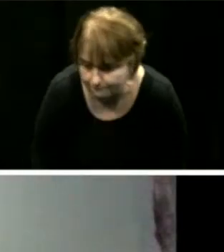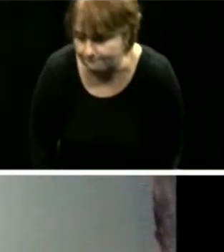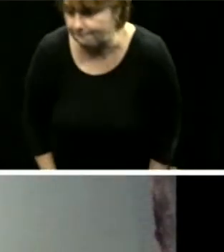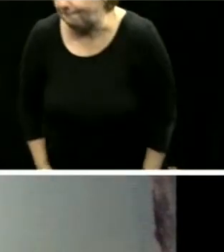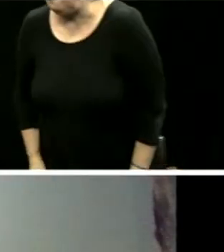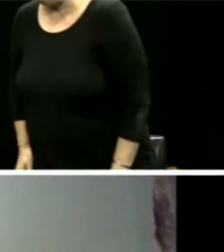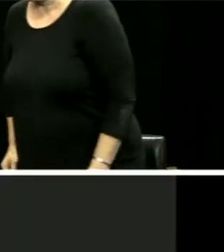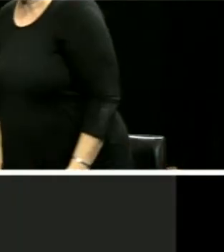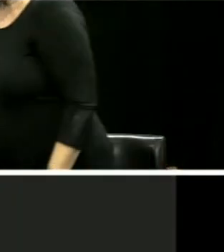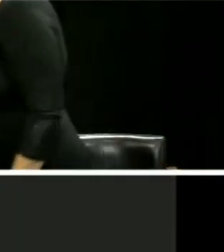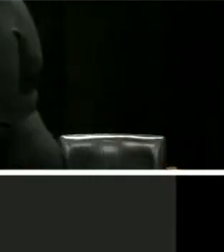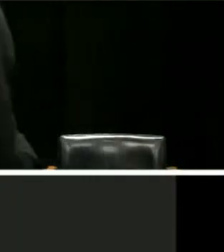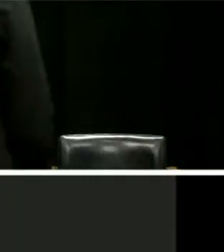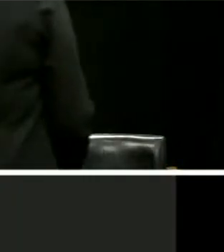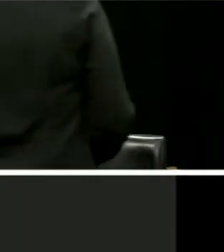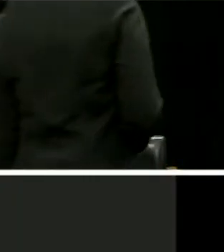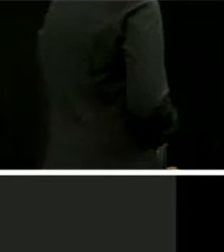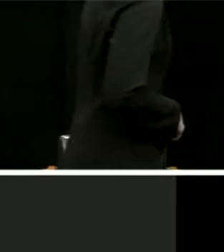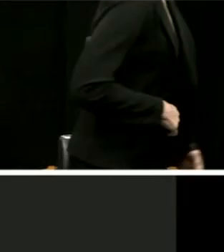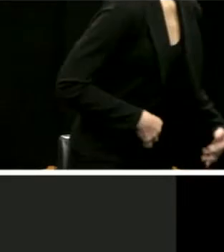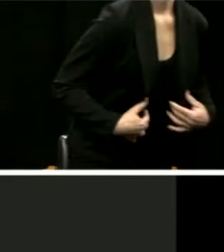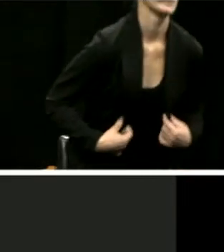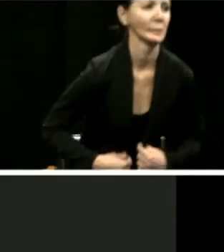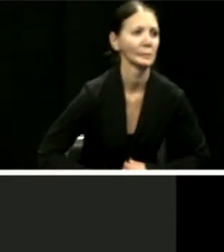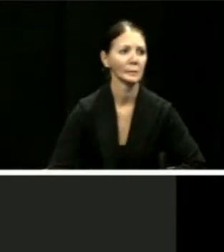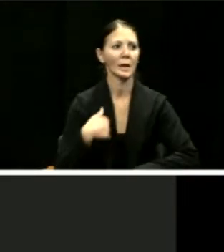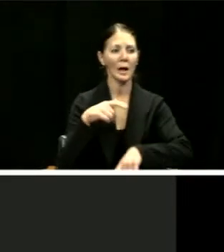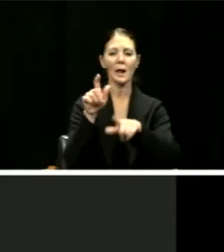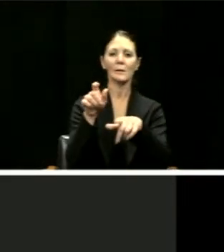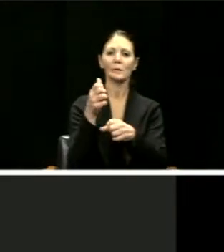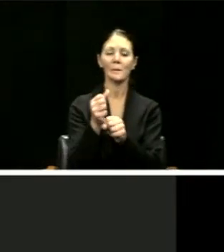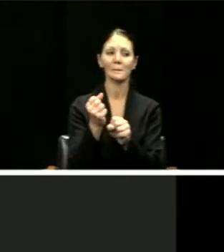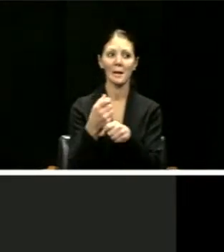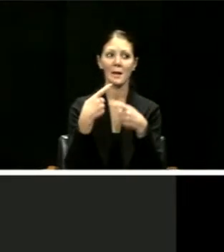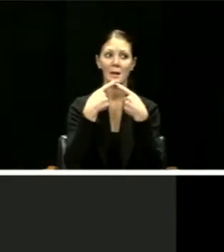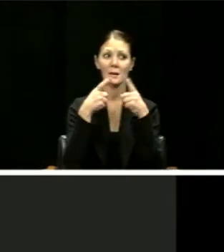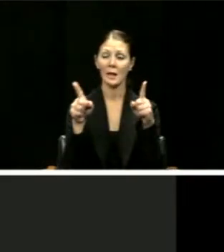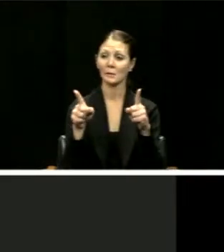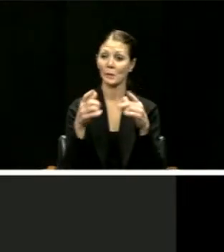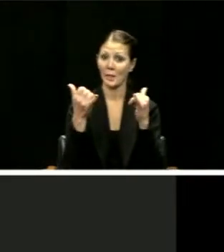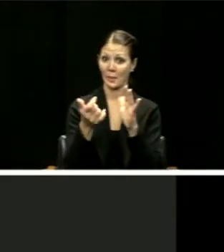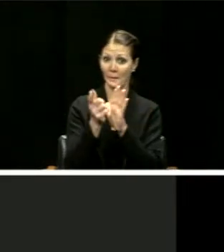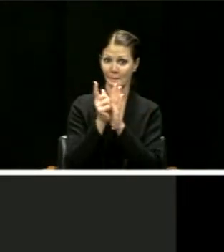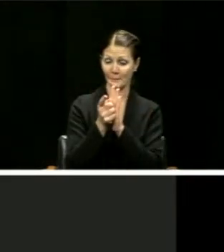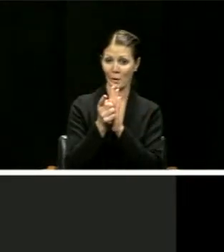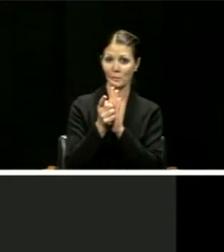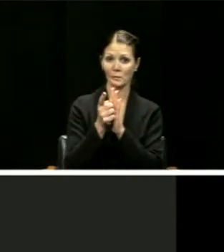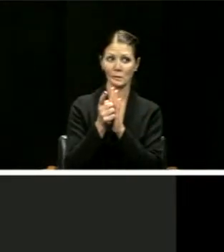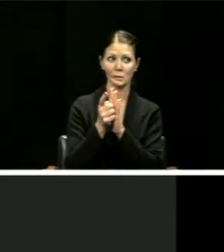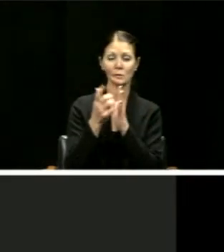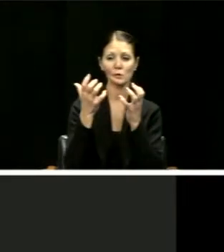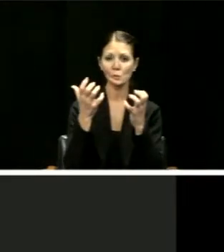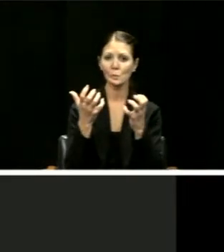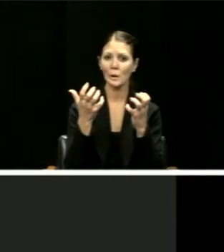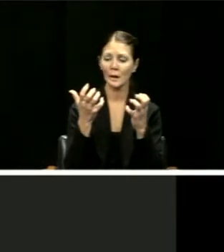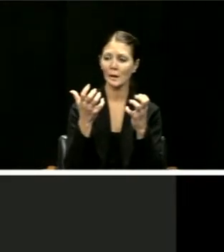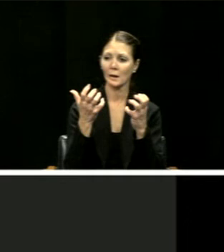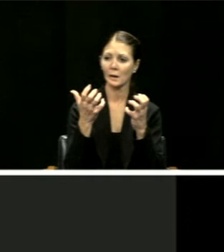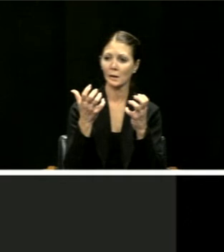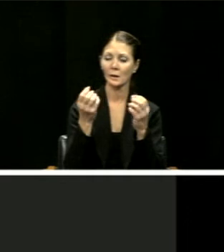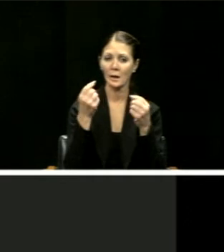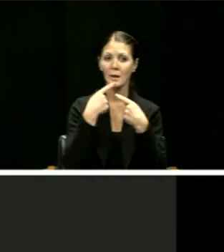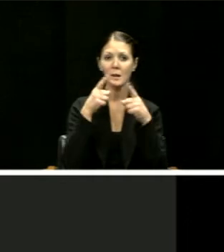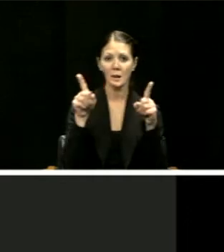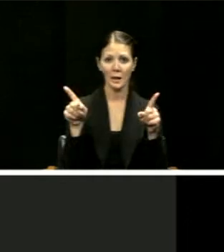Thank you. I do have to make an announcement. At the moment, I just would like to